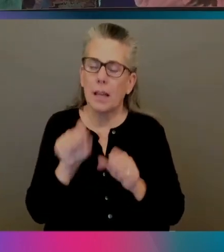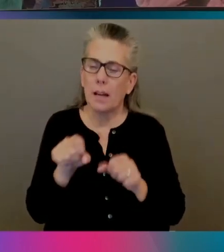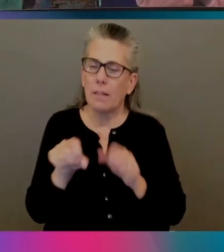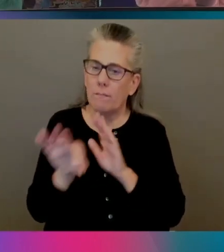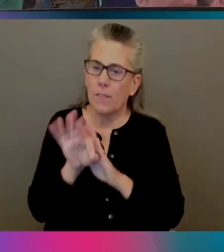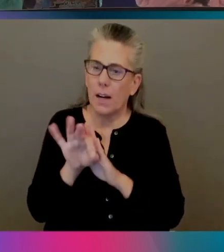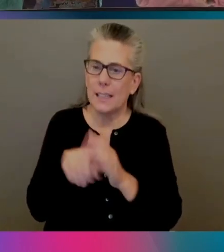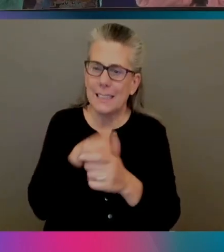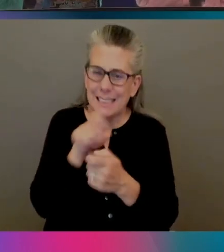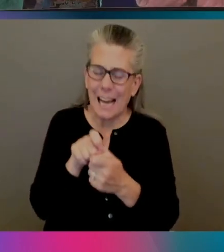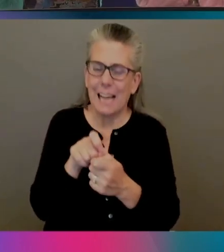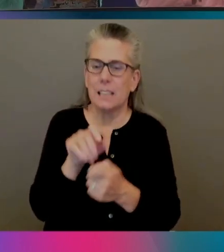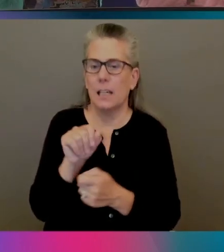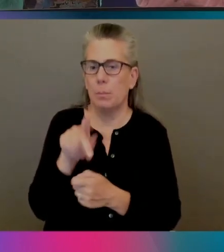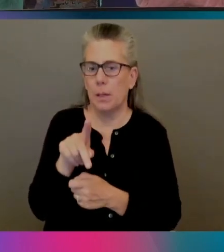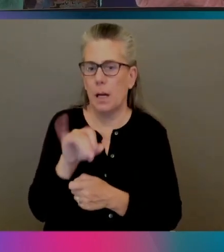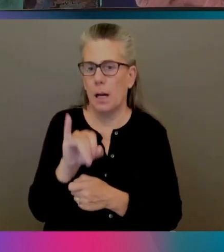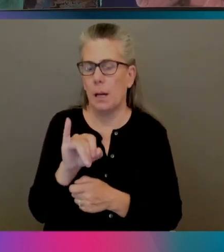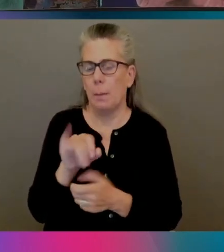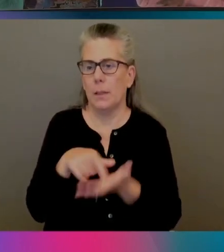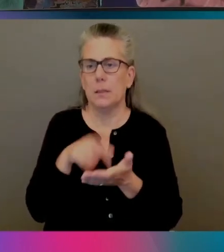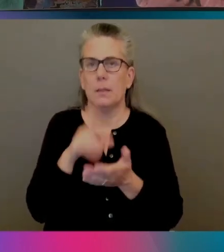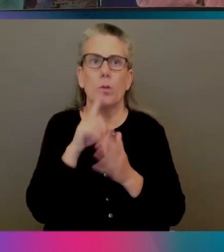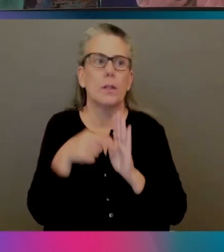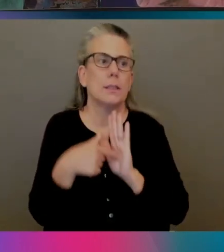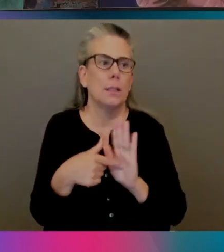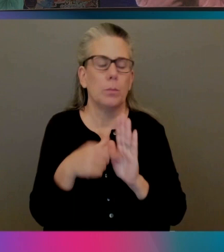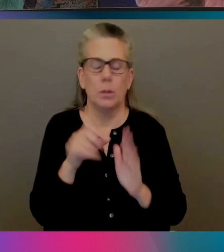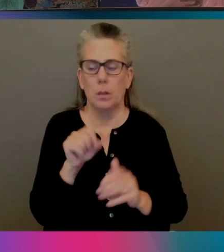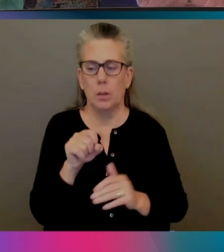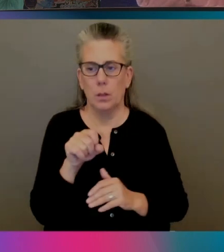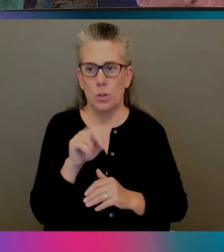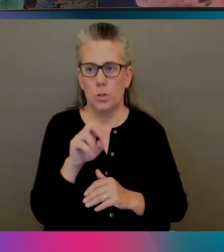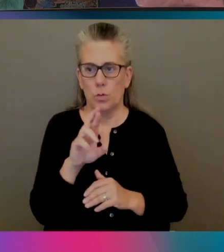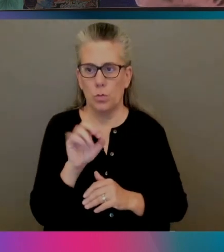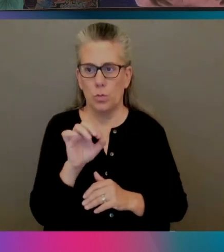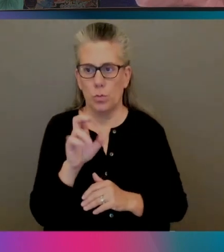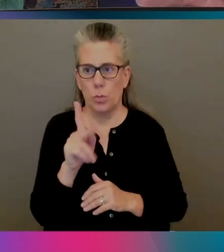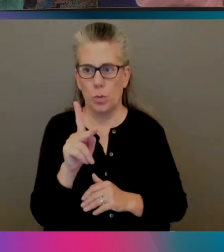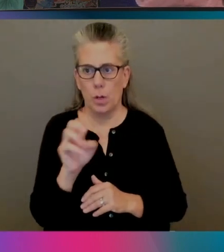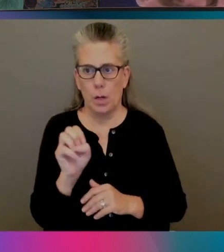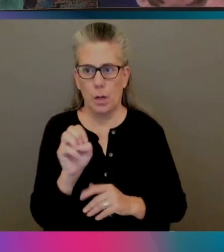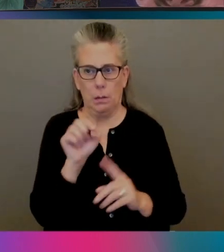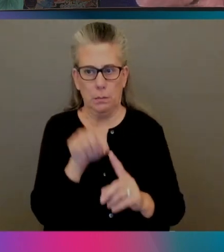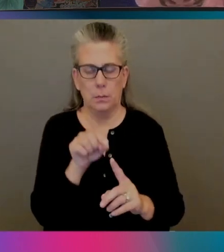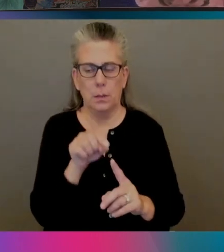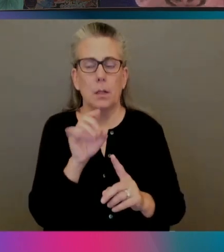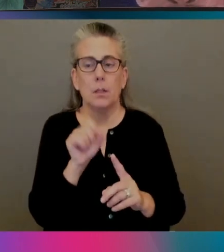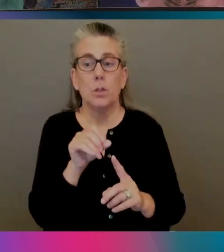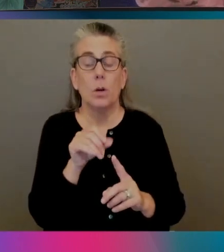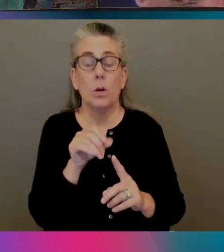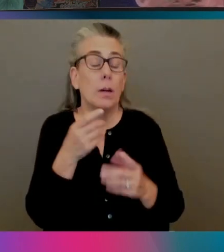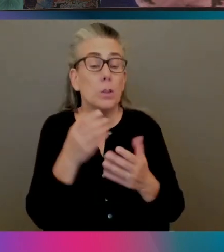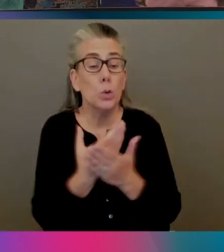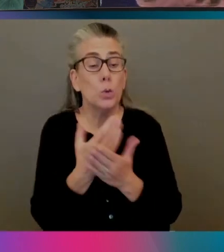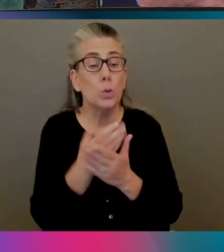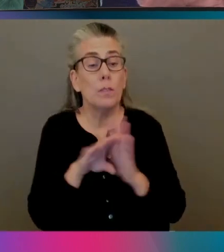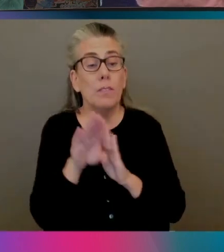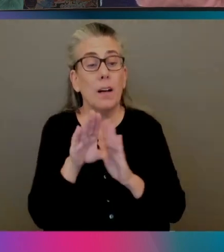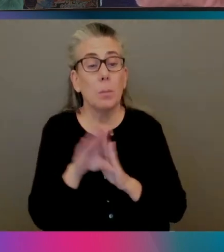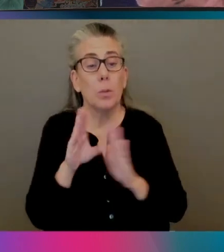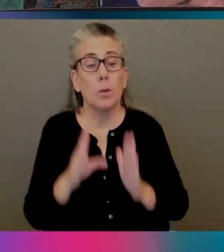think let's pick an example of Stripe, for example. It has amazing APIs, everybody uses it. But as a newbie developer, I just don't want to kind of go and figure